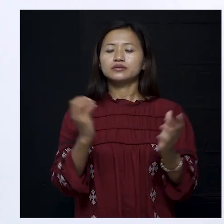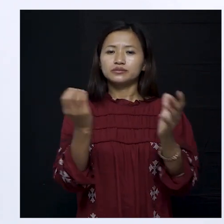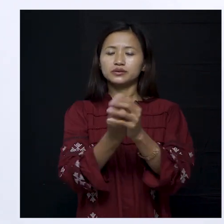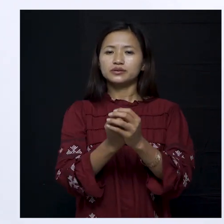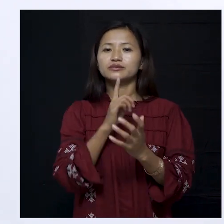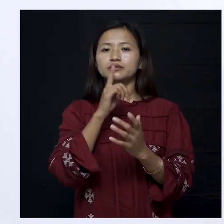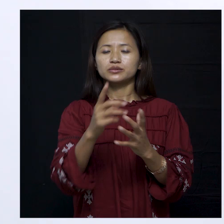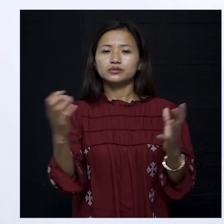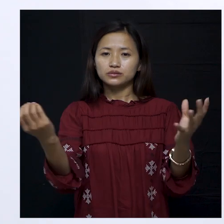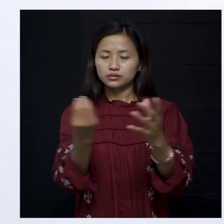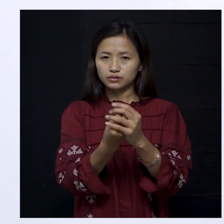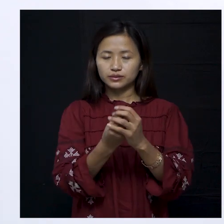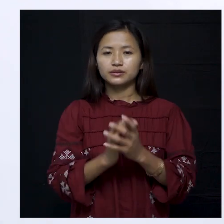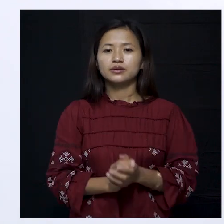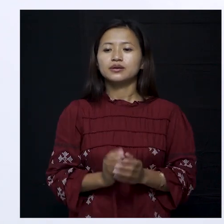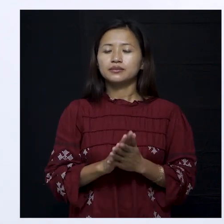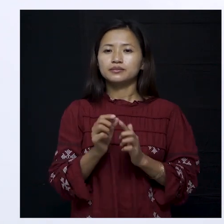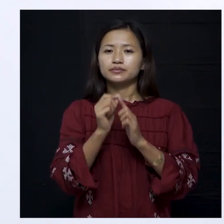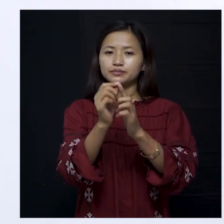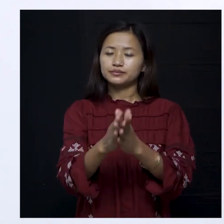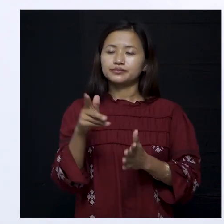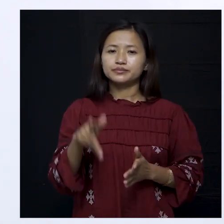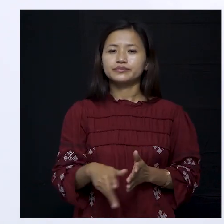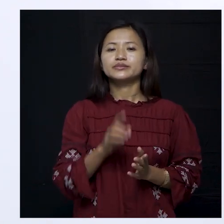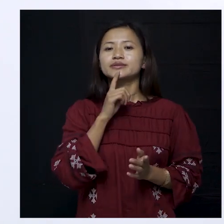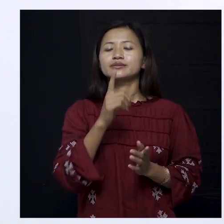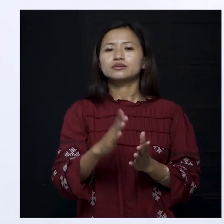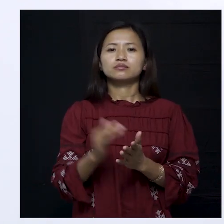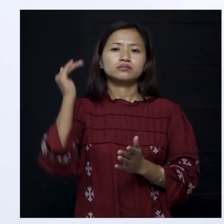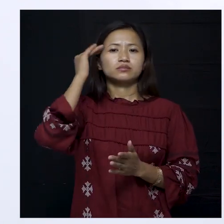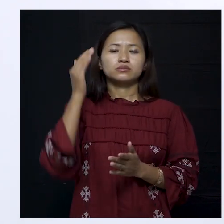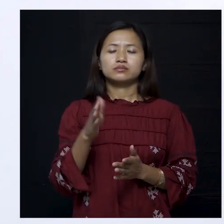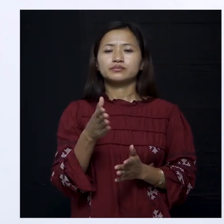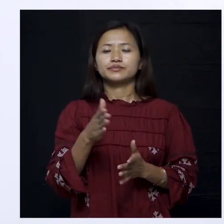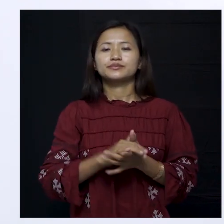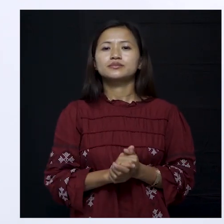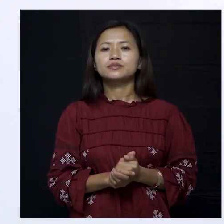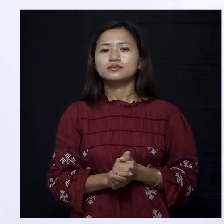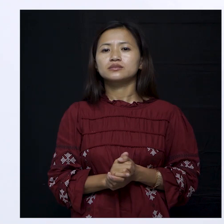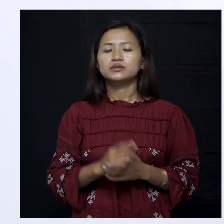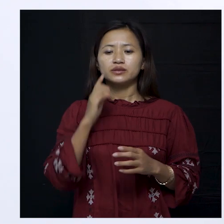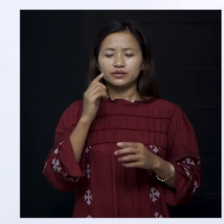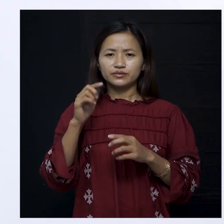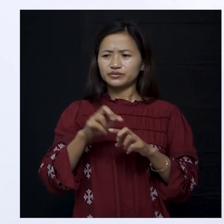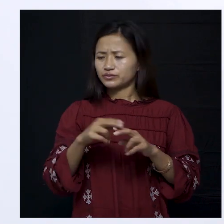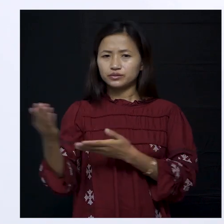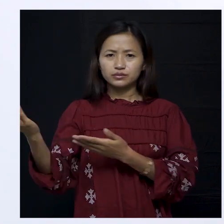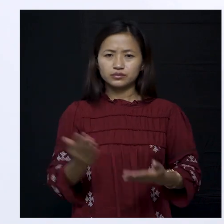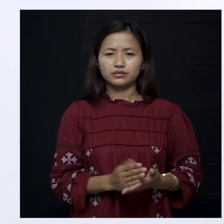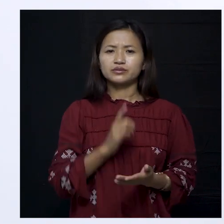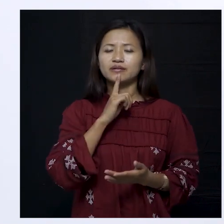together and also present it. And please do not say if you do not know, okay? Because if you just bring some